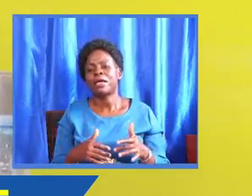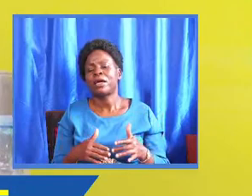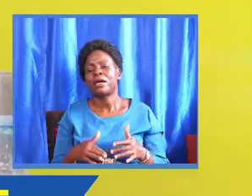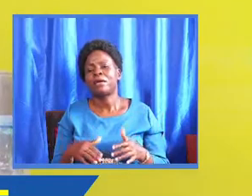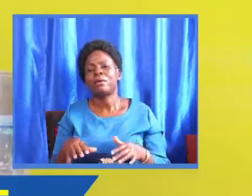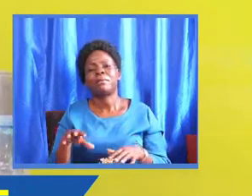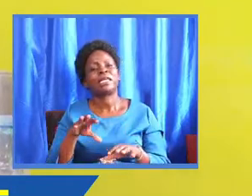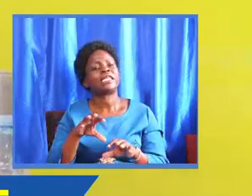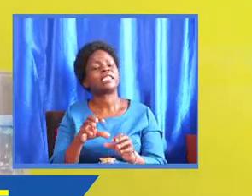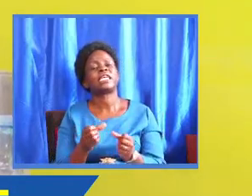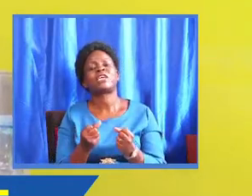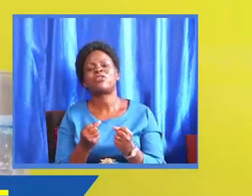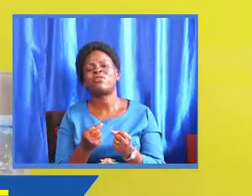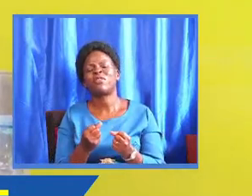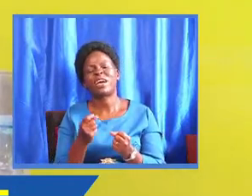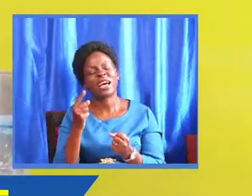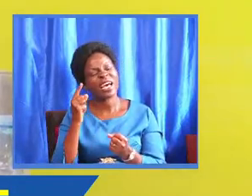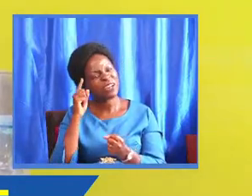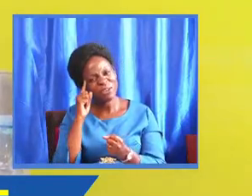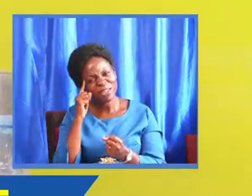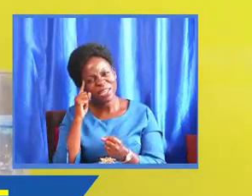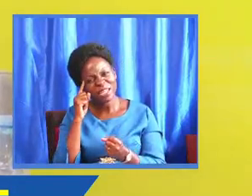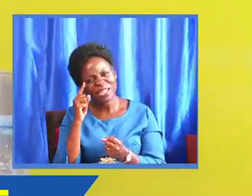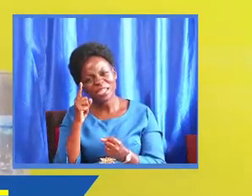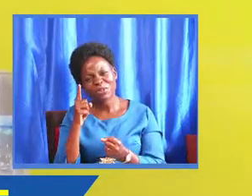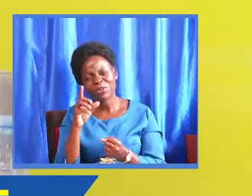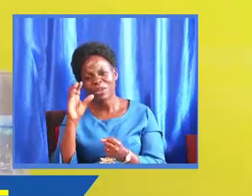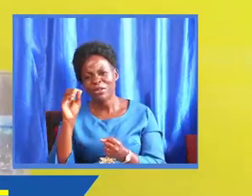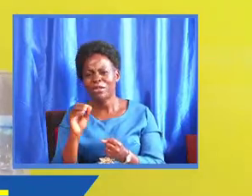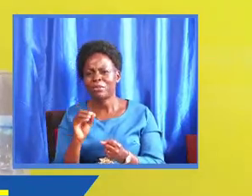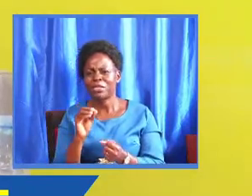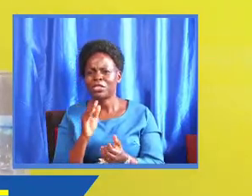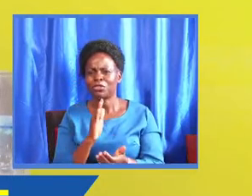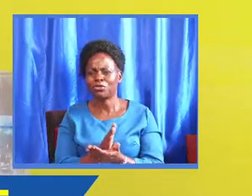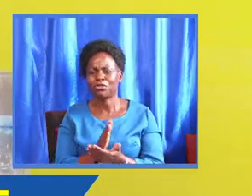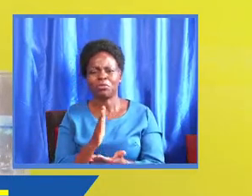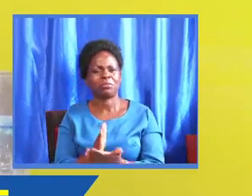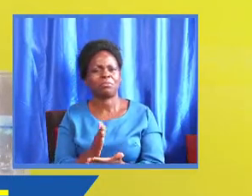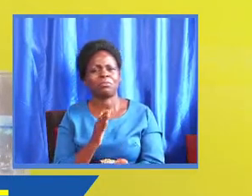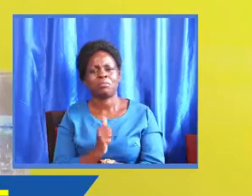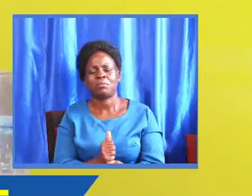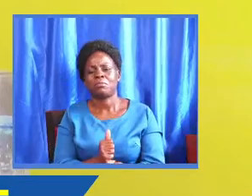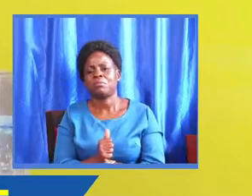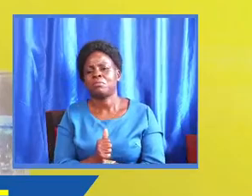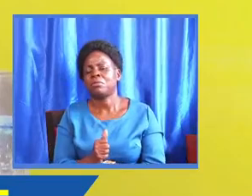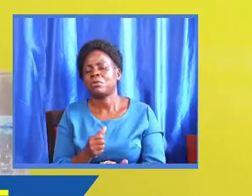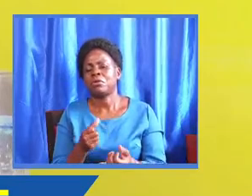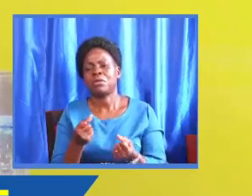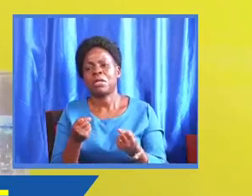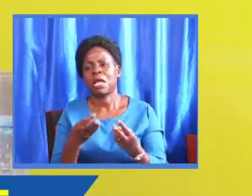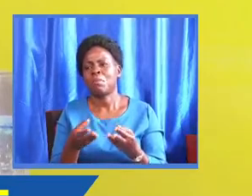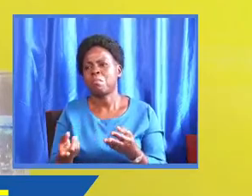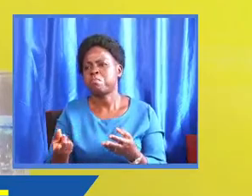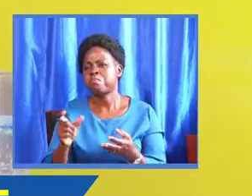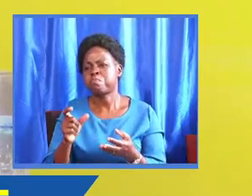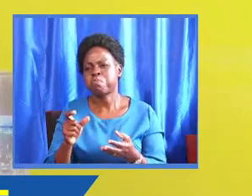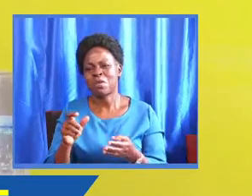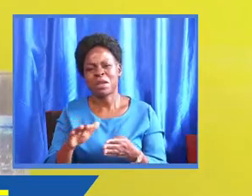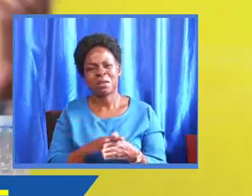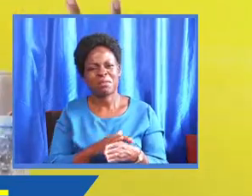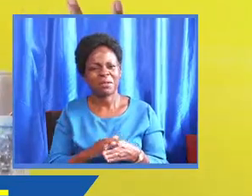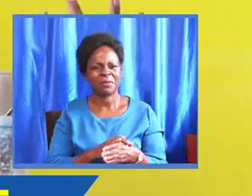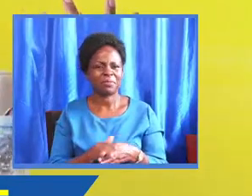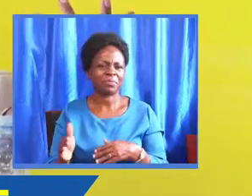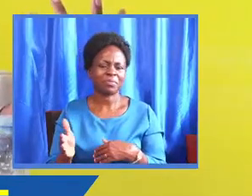taking over. So I don't think it's necessarily 100% true to say that, you know, because the middle class number is exaggerated, businesses are closing,